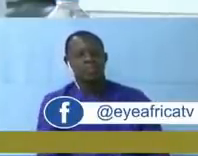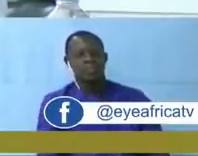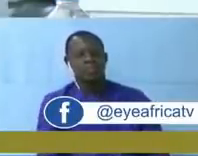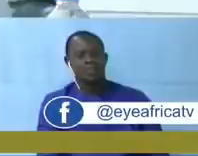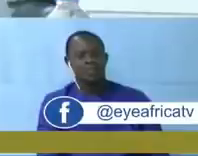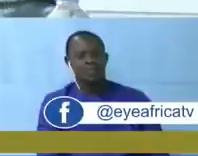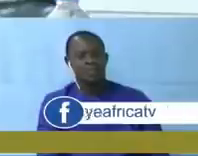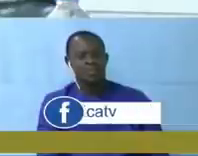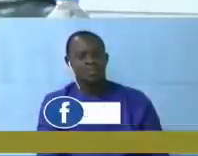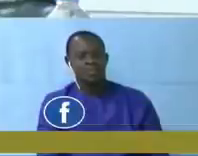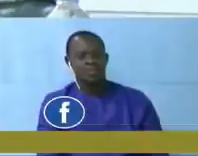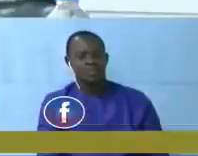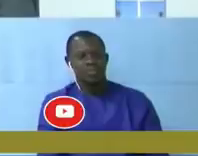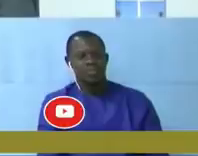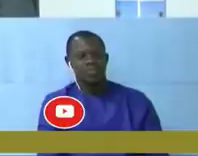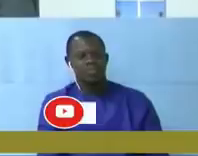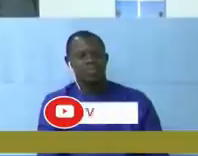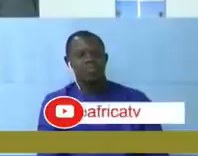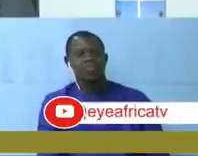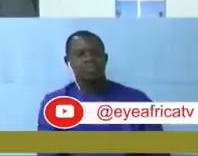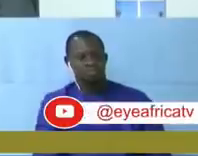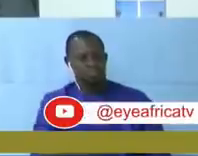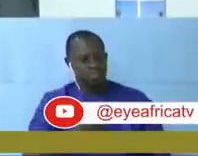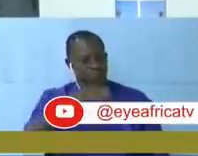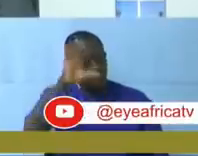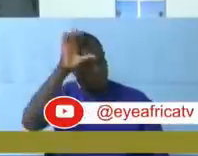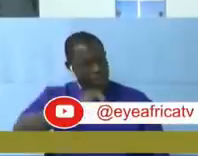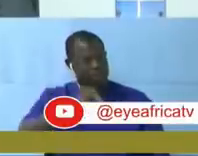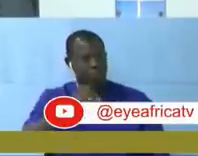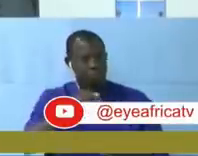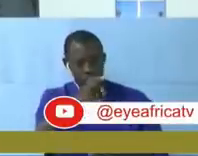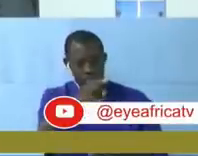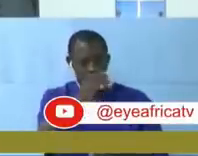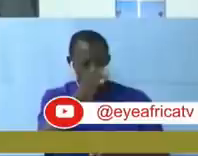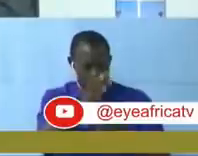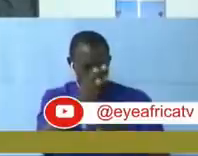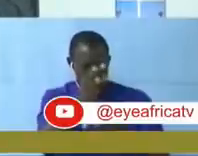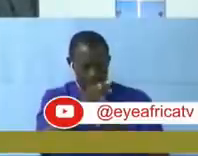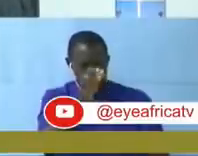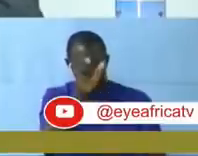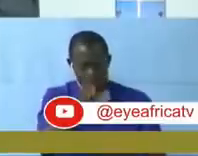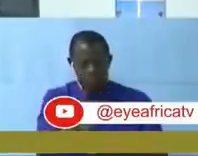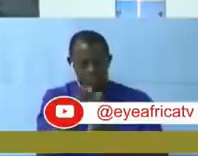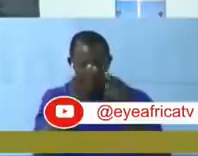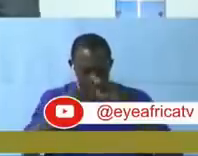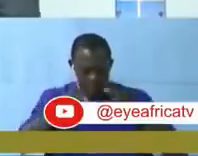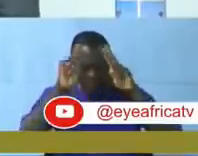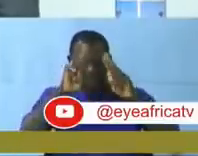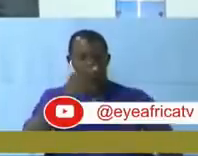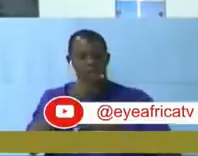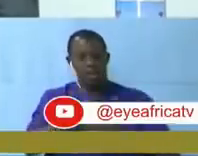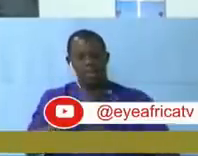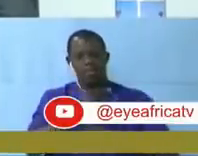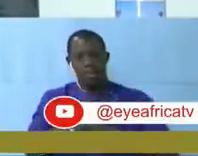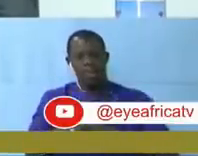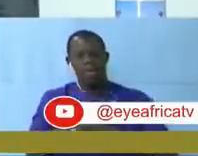kay bobu. I understand that you also teach at the university or in some of the